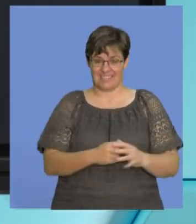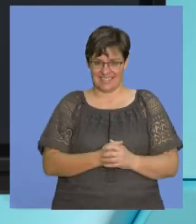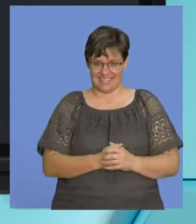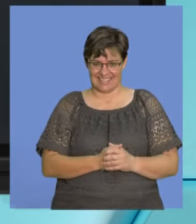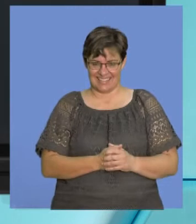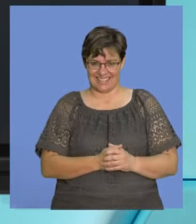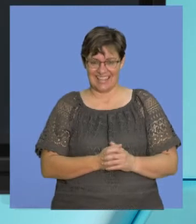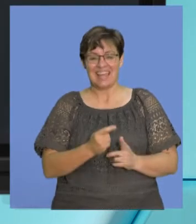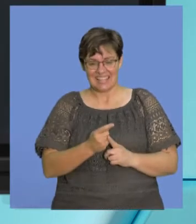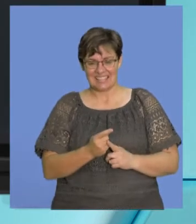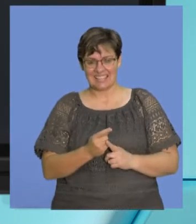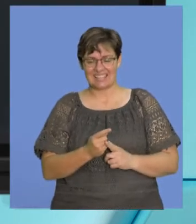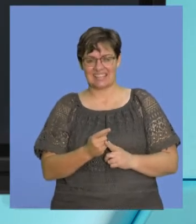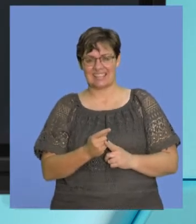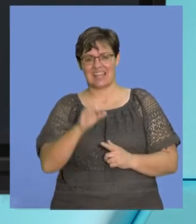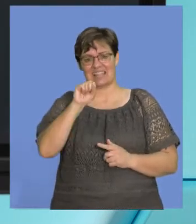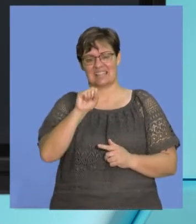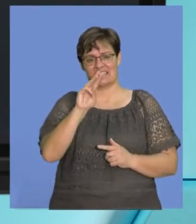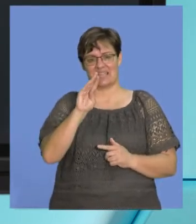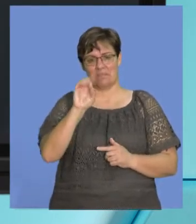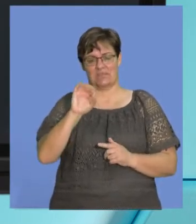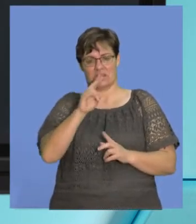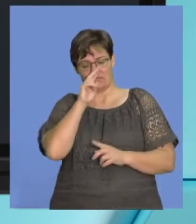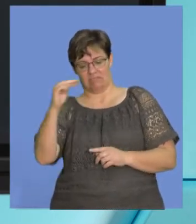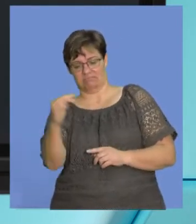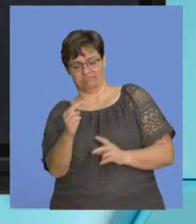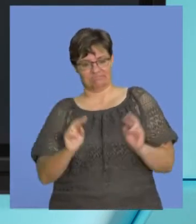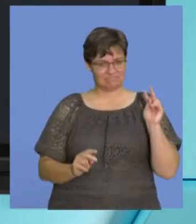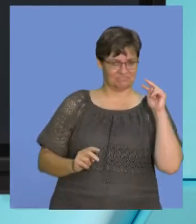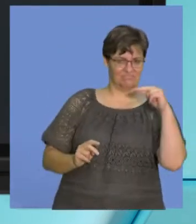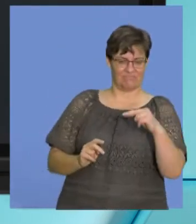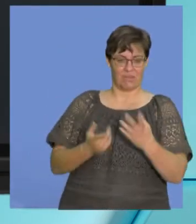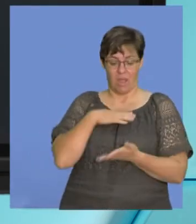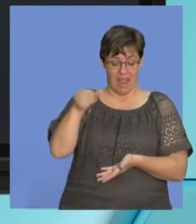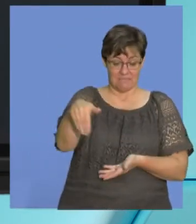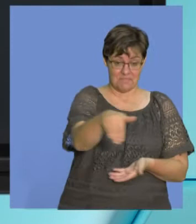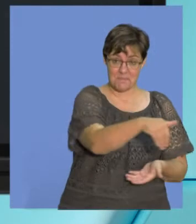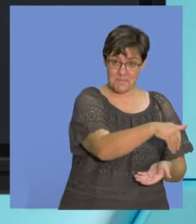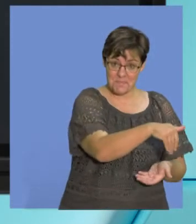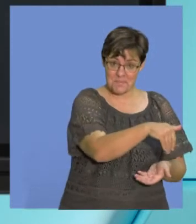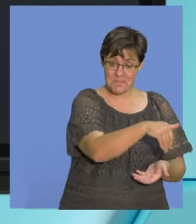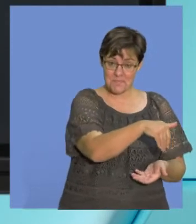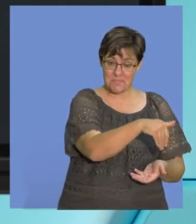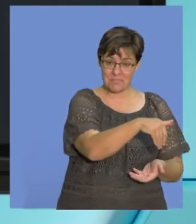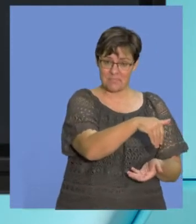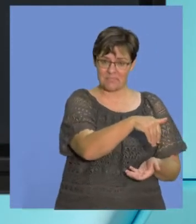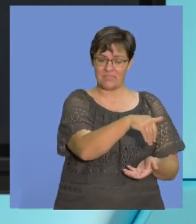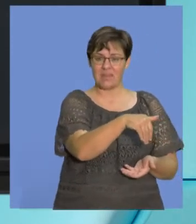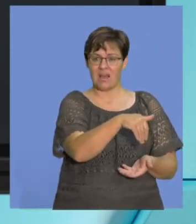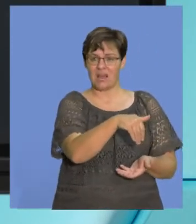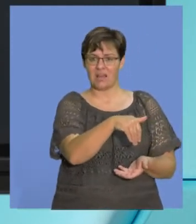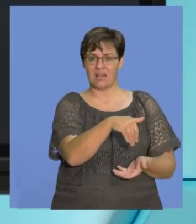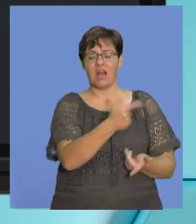fine. And that's the subjectivity that we see. And this comes in when the data that you collect is